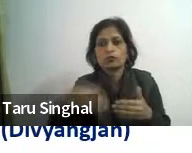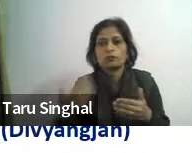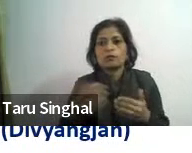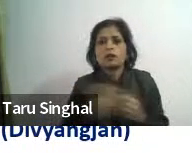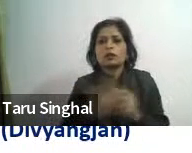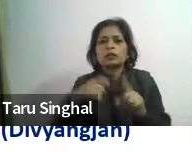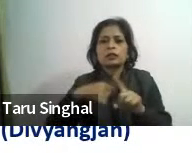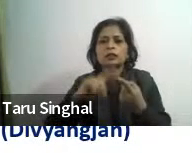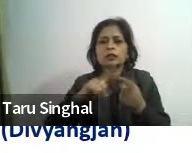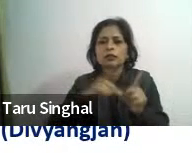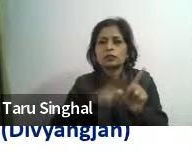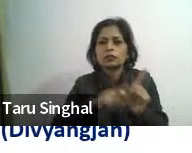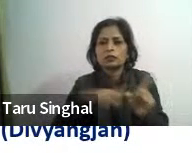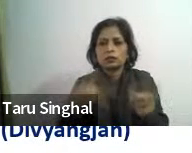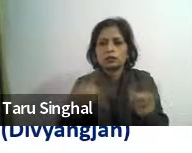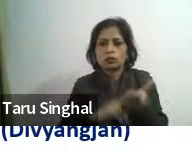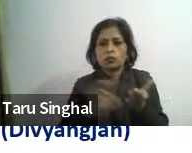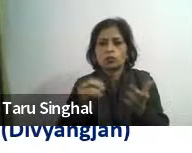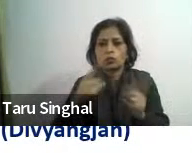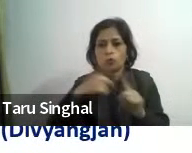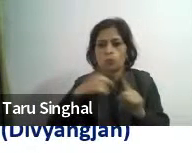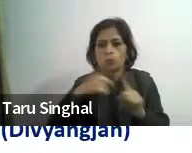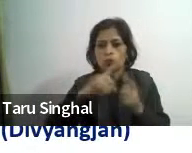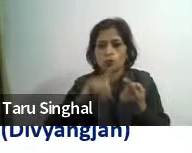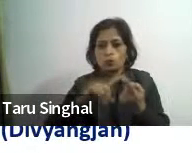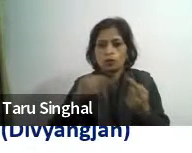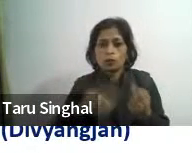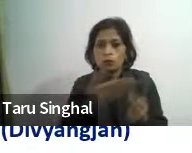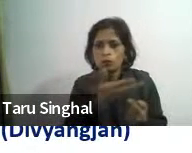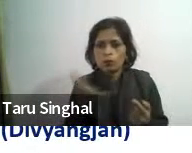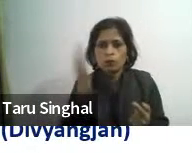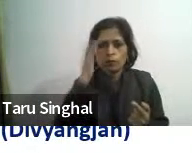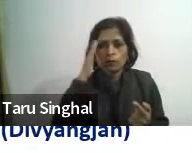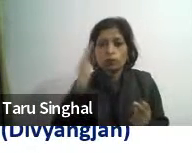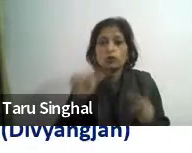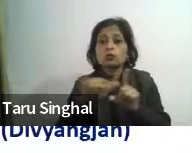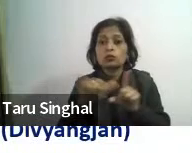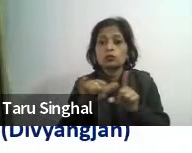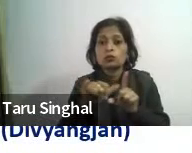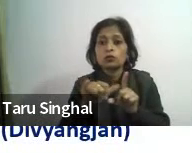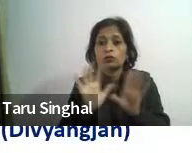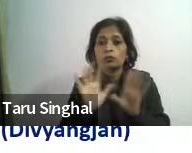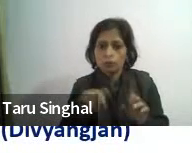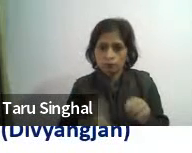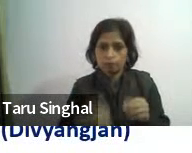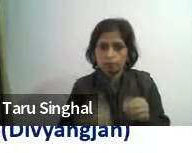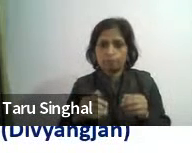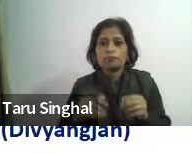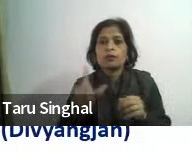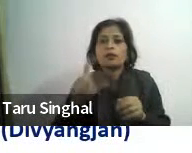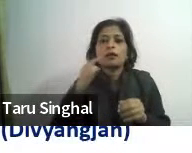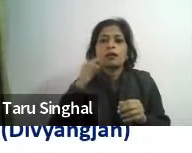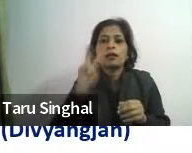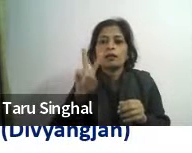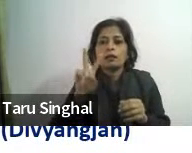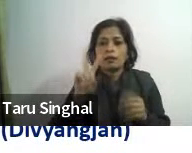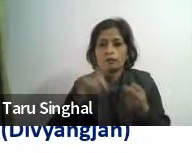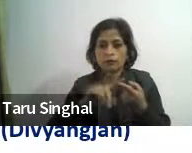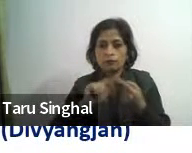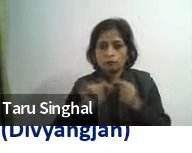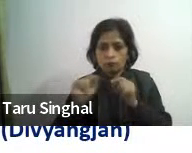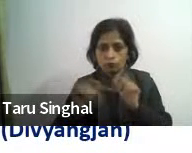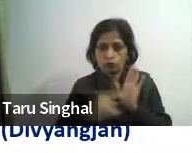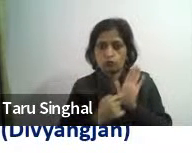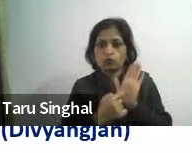you're aware, the session is being live streamed via YouTube for those who are unable to join us on Zoom. Before we begin with the ceremony,